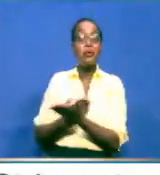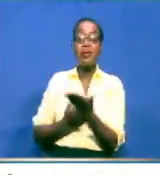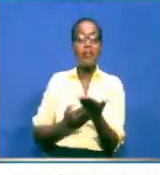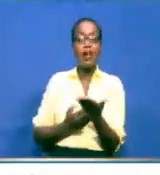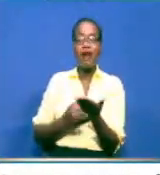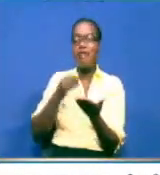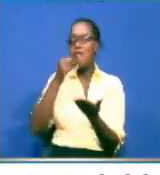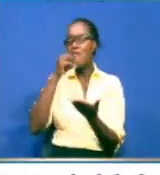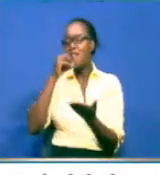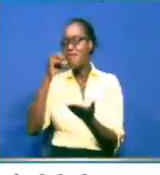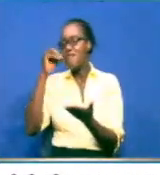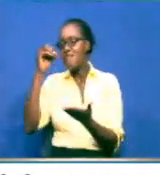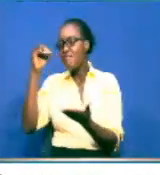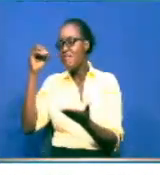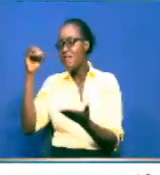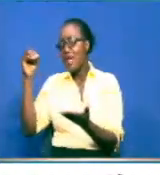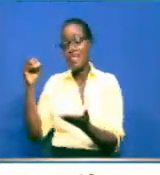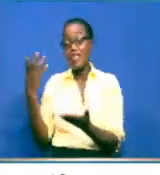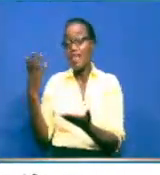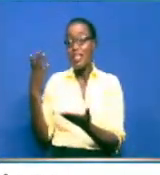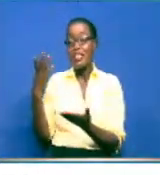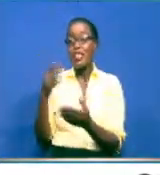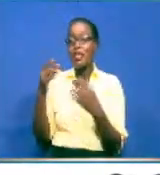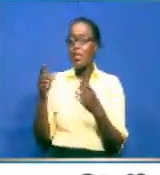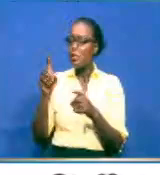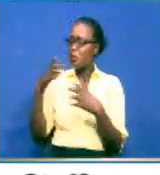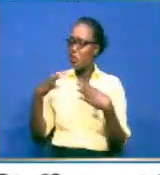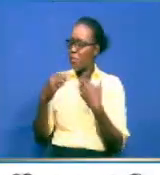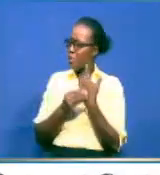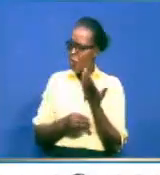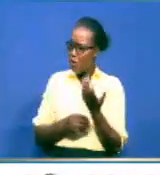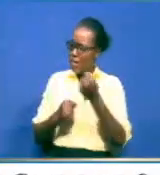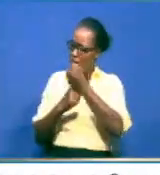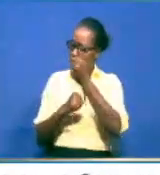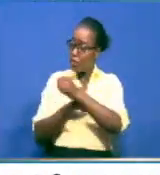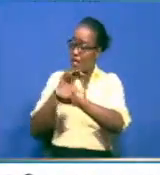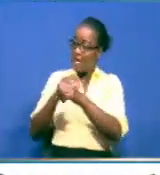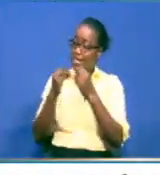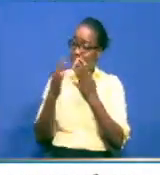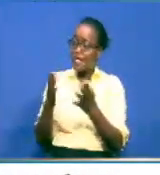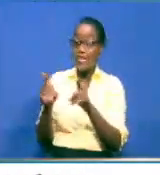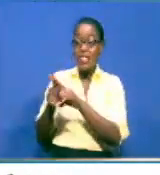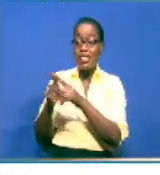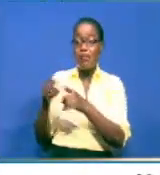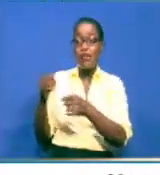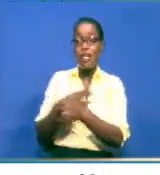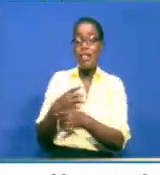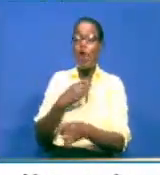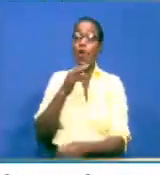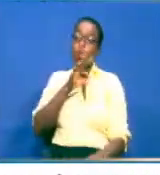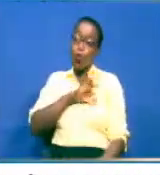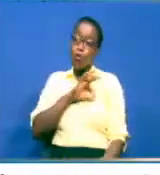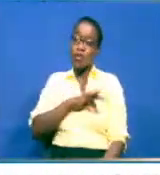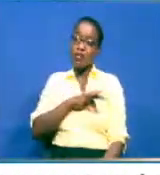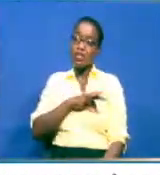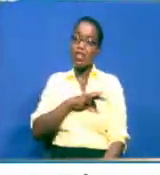these people, the deserving people, do not get the support. Because I'll tell you for sure, even cancer survivors who are supposed to benefit end up